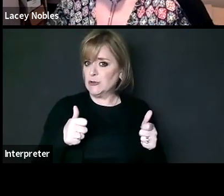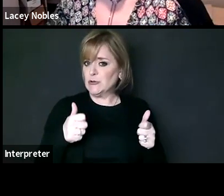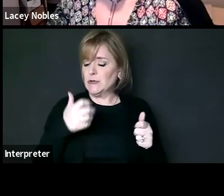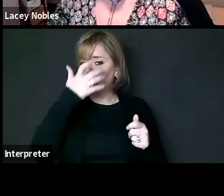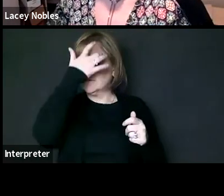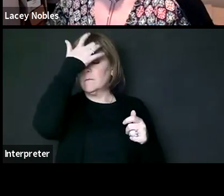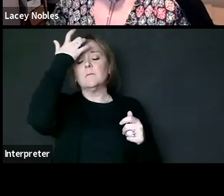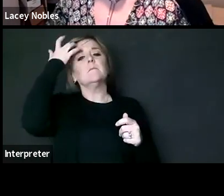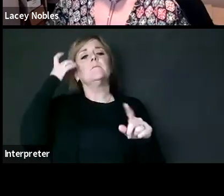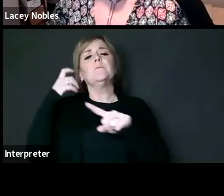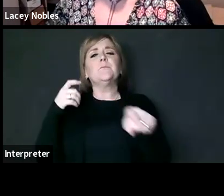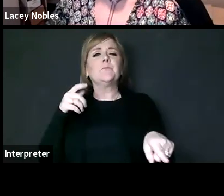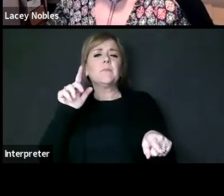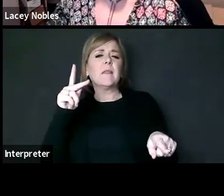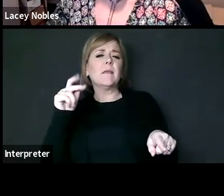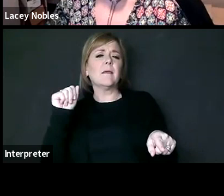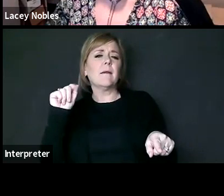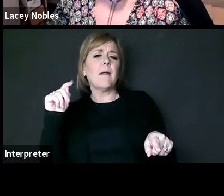Catherine, you want to take that one?